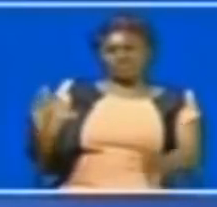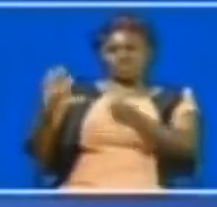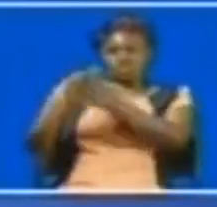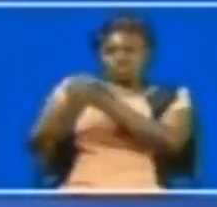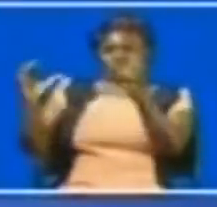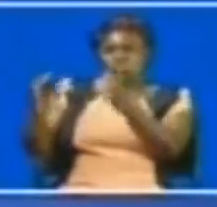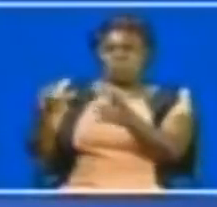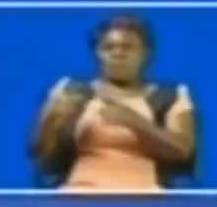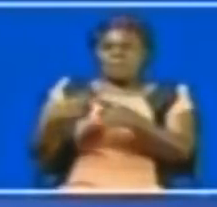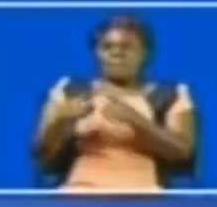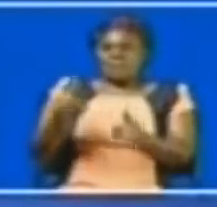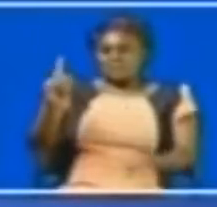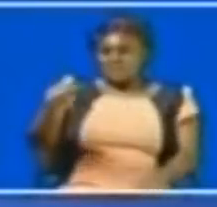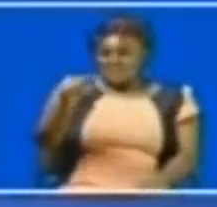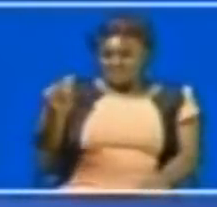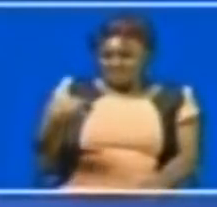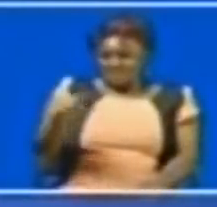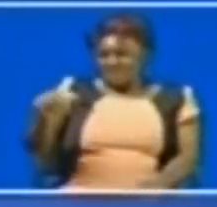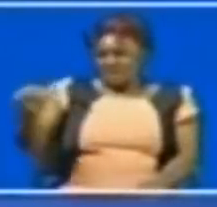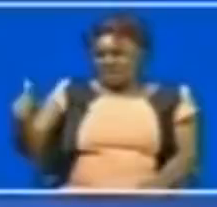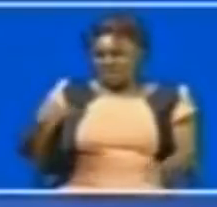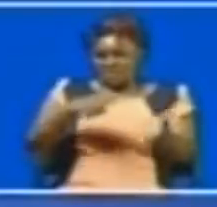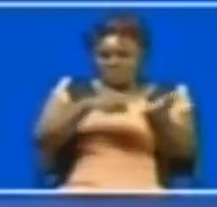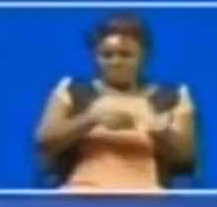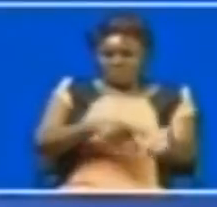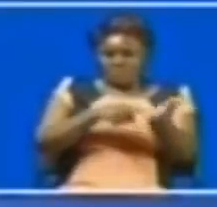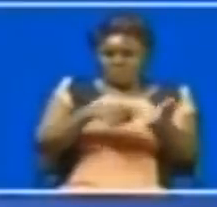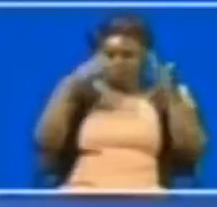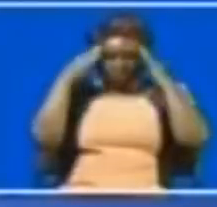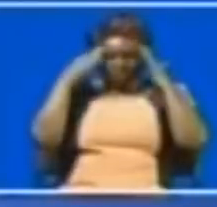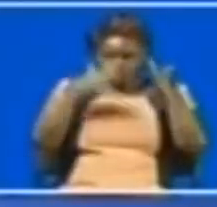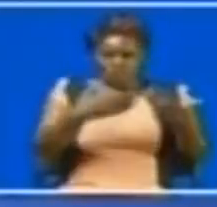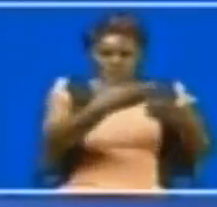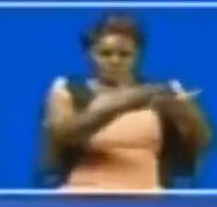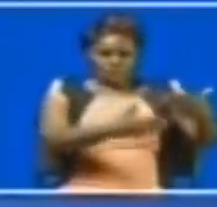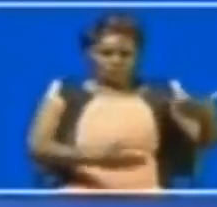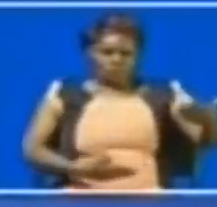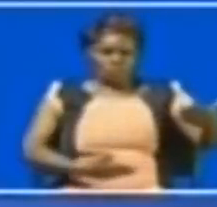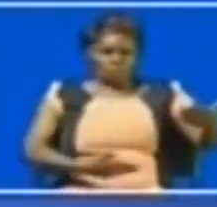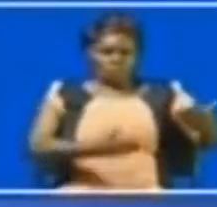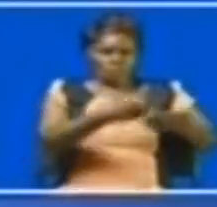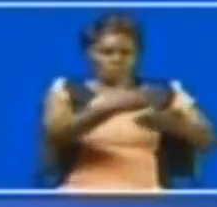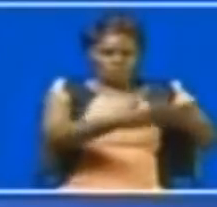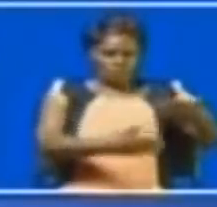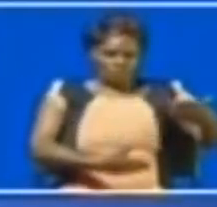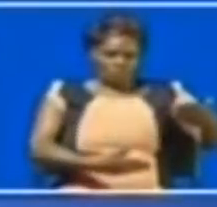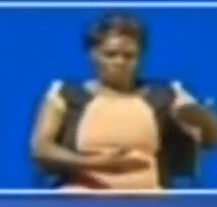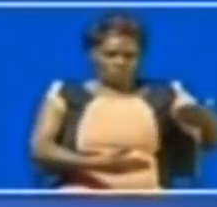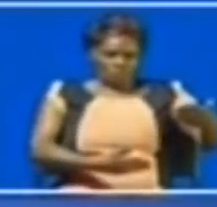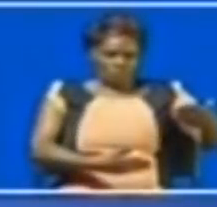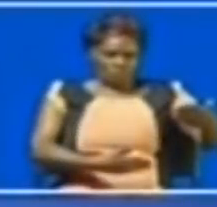section. But when it comes to irregularities, the emphasis is on the form of the form,